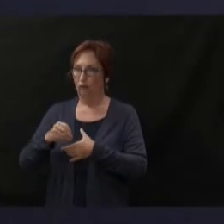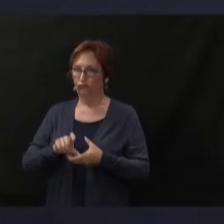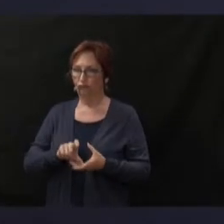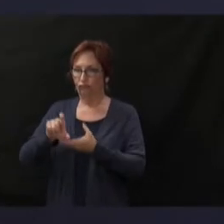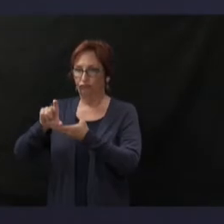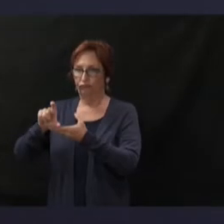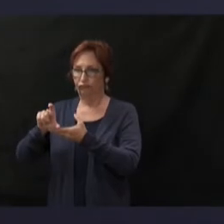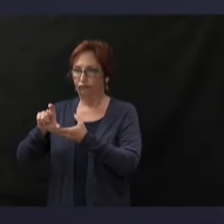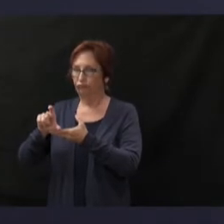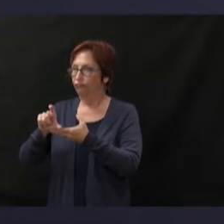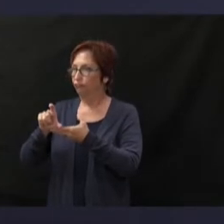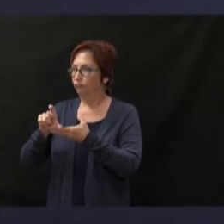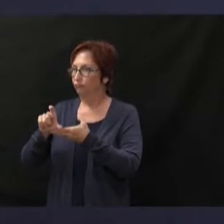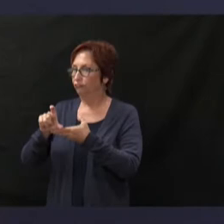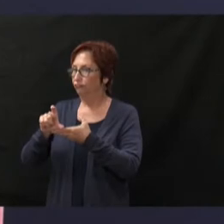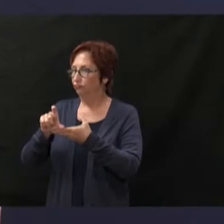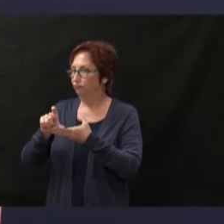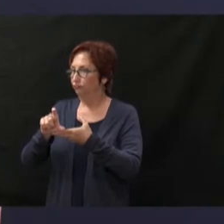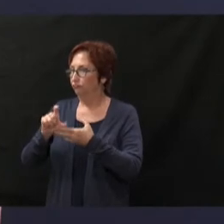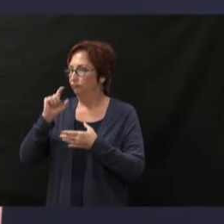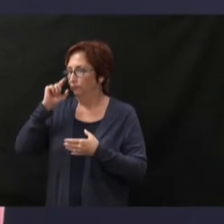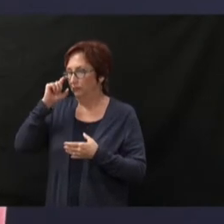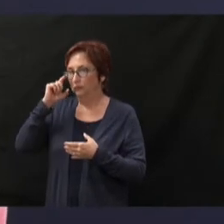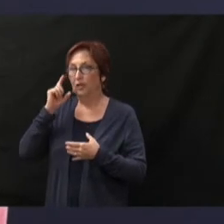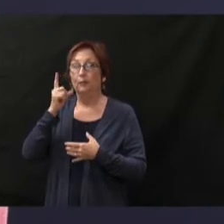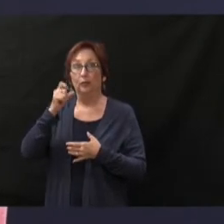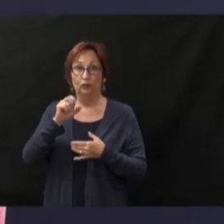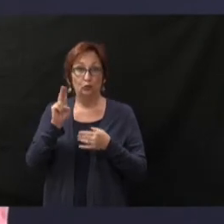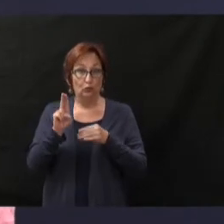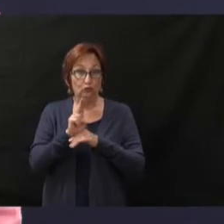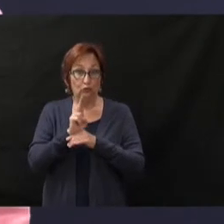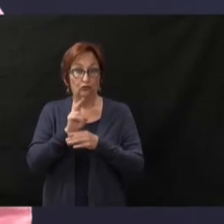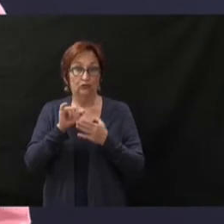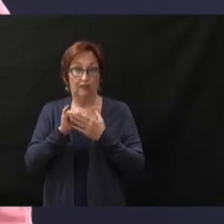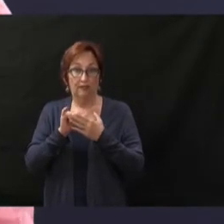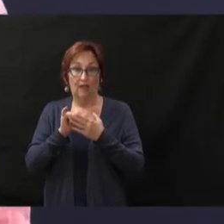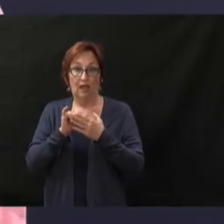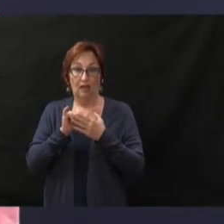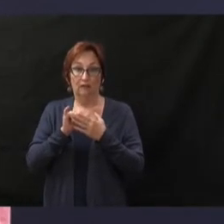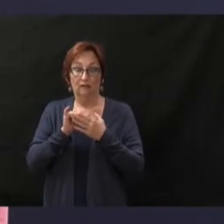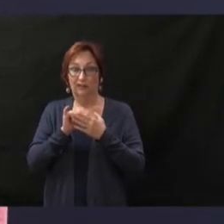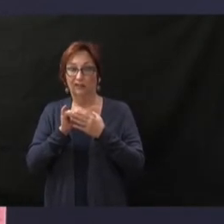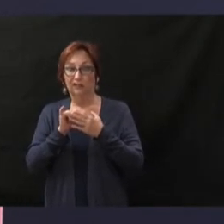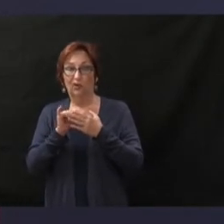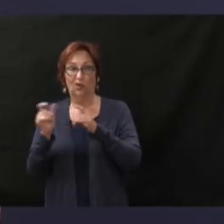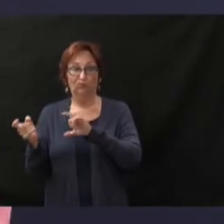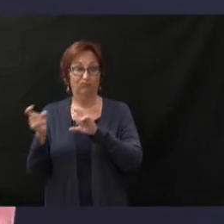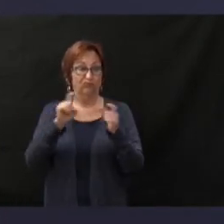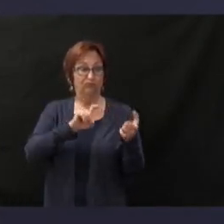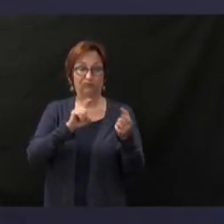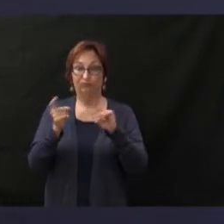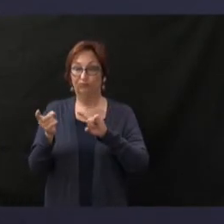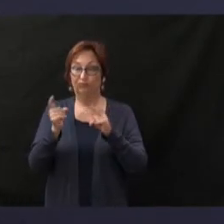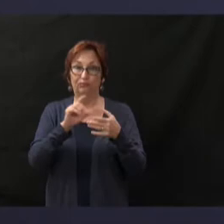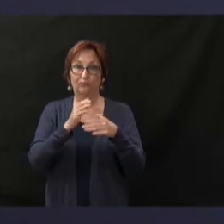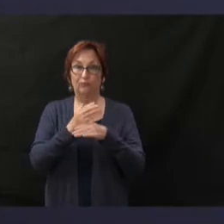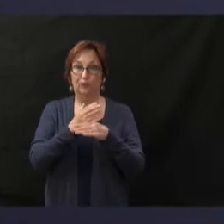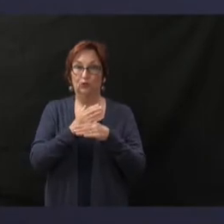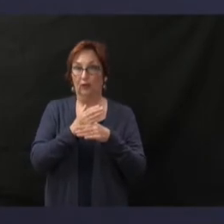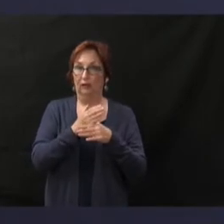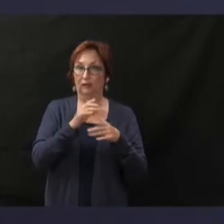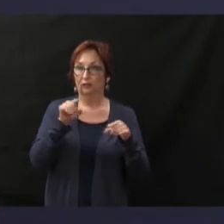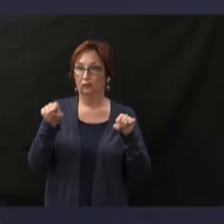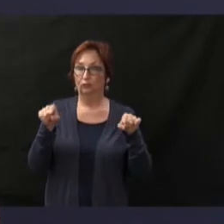and make sure you see that there, because you're going to use that to flex between seven different kind of cards.